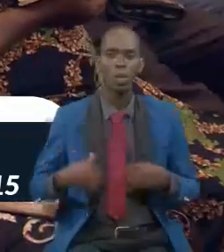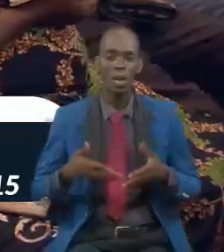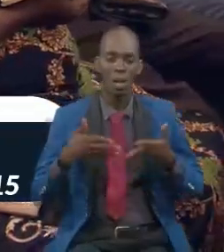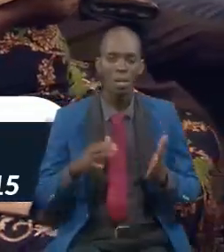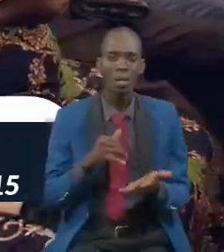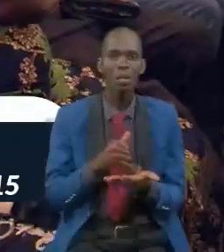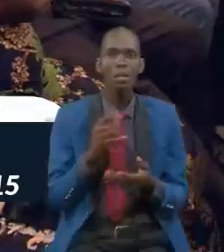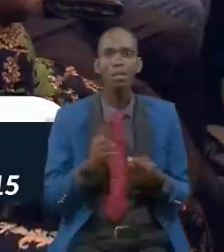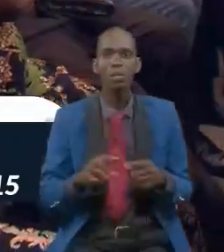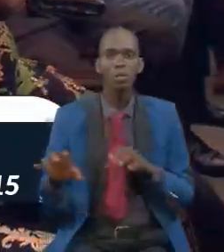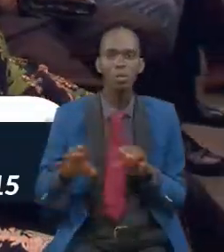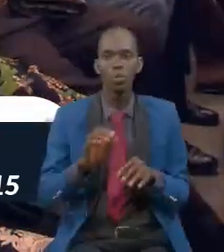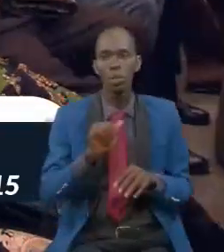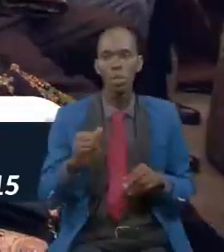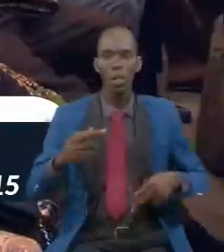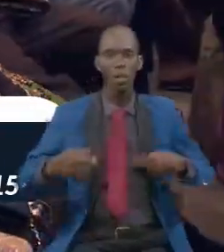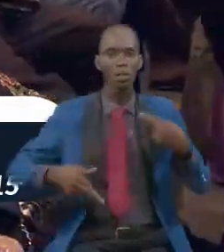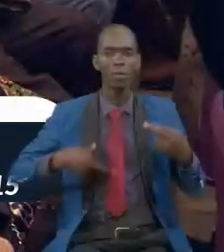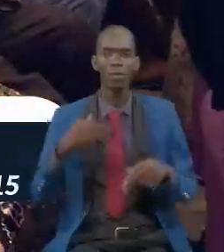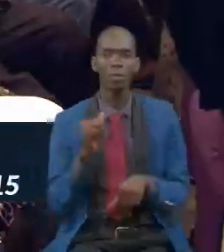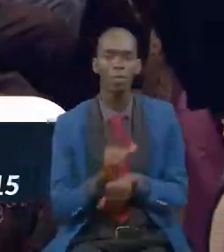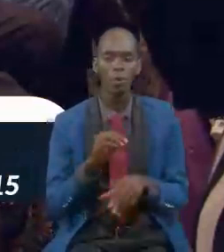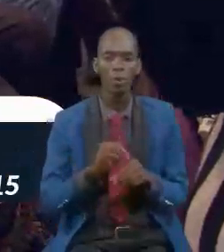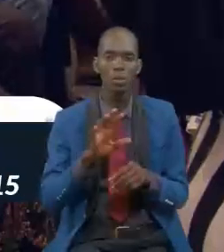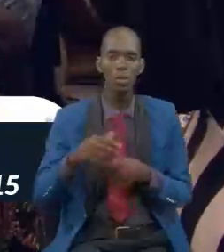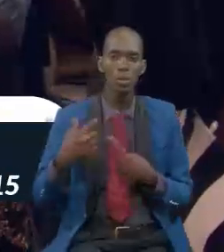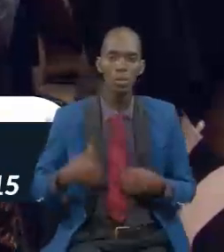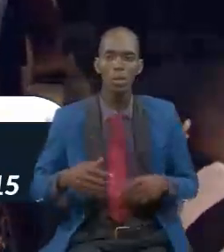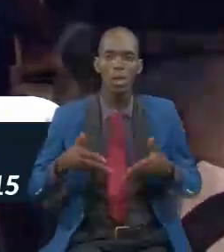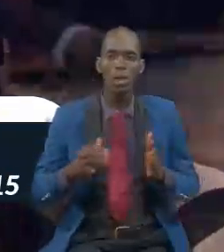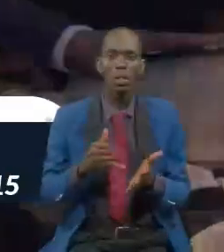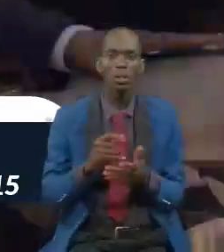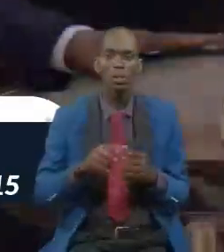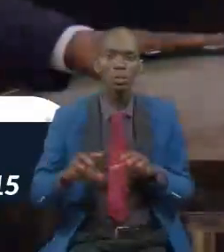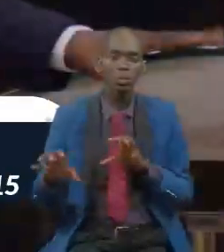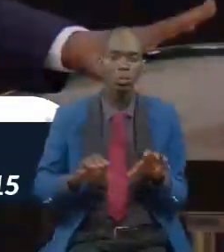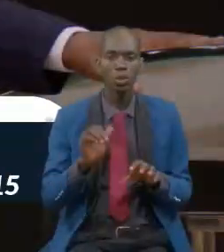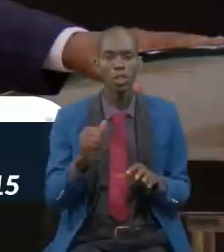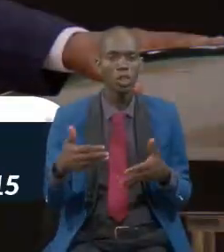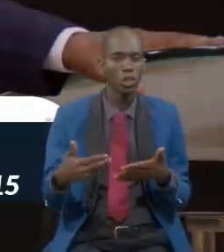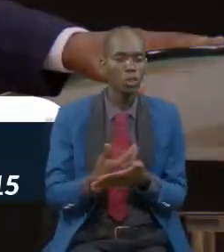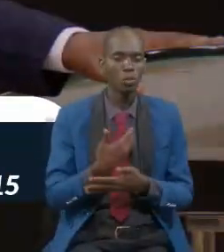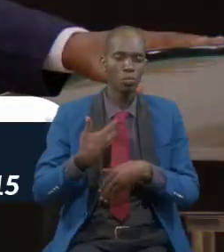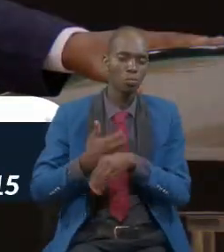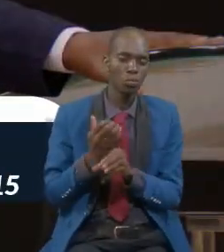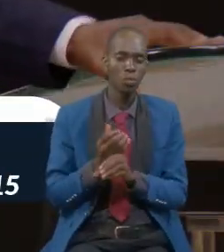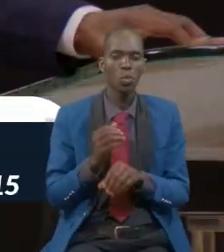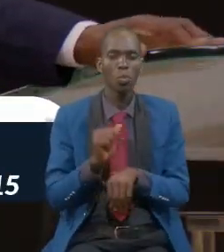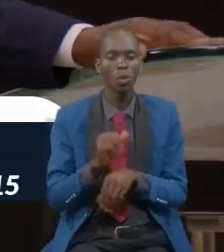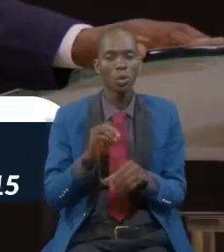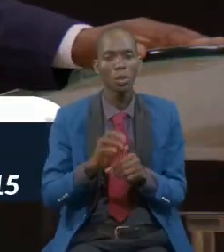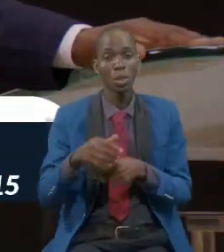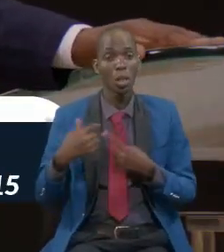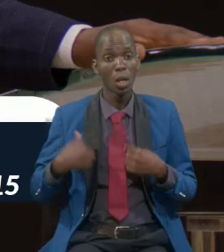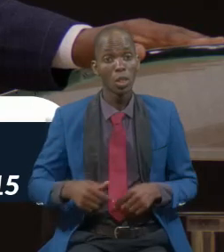do a Reviving work in your heart you like to do a regenerating work in your heart you